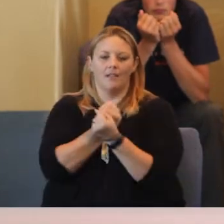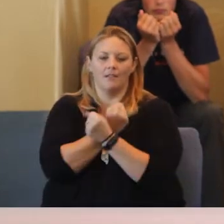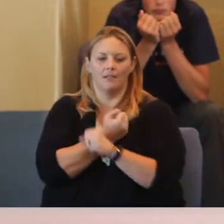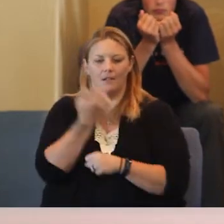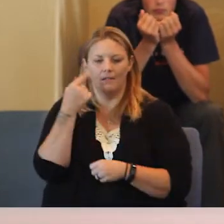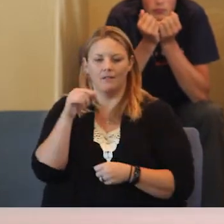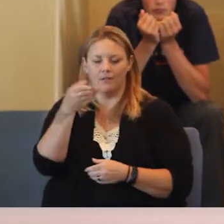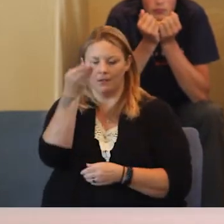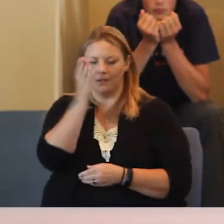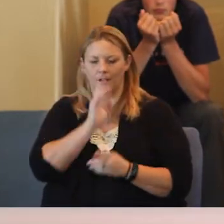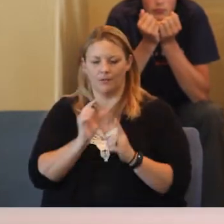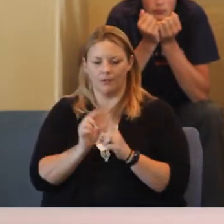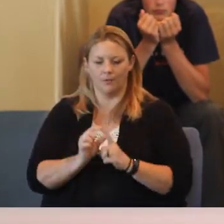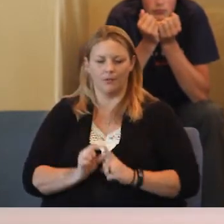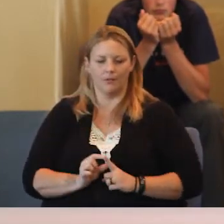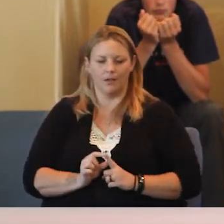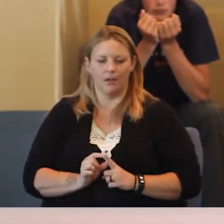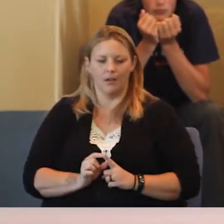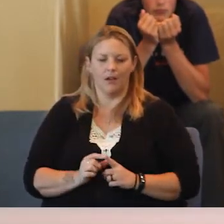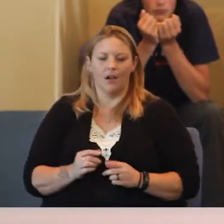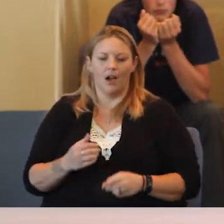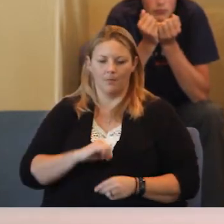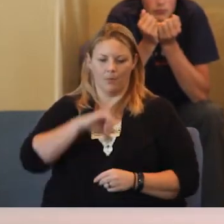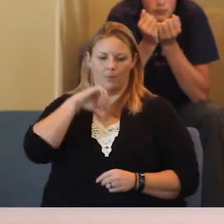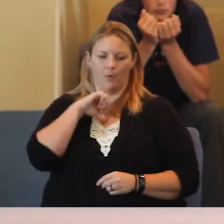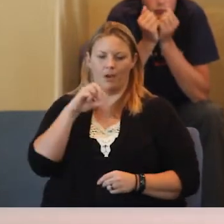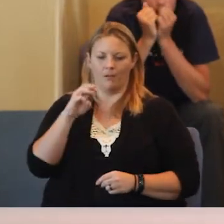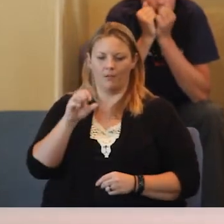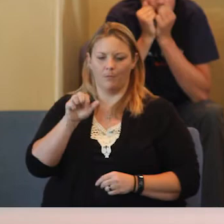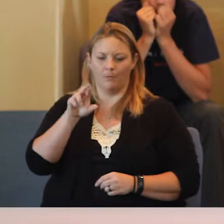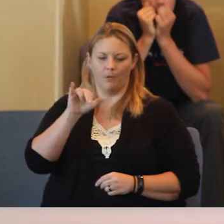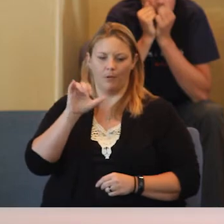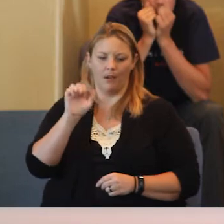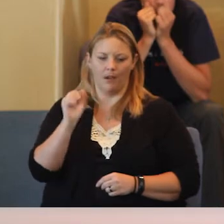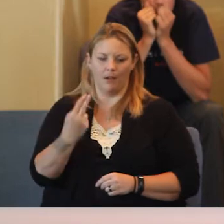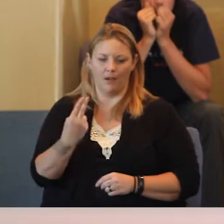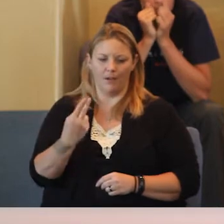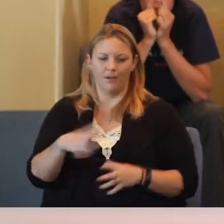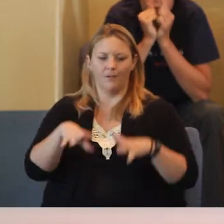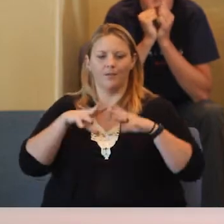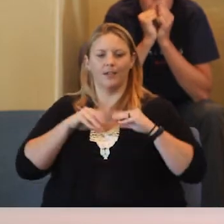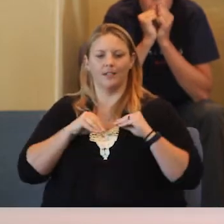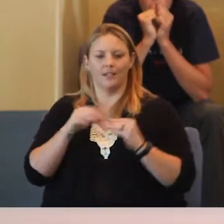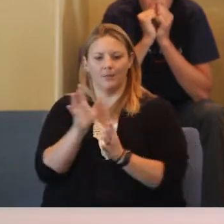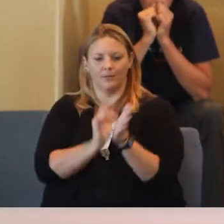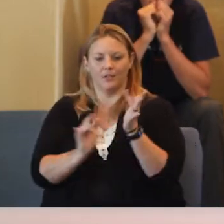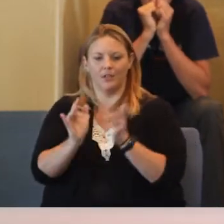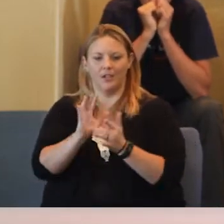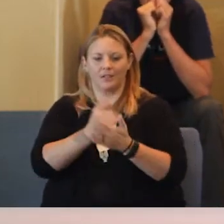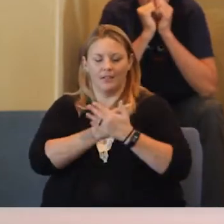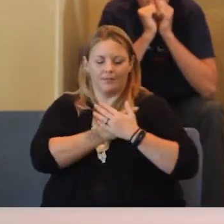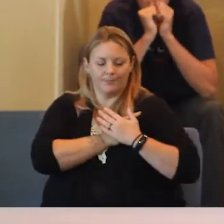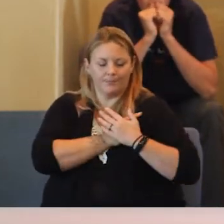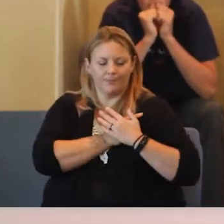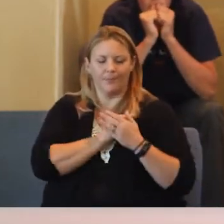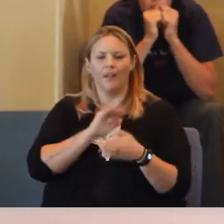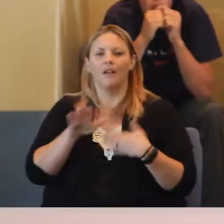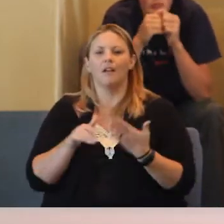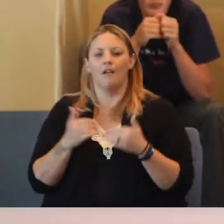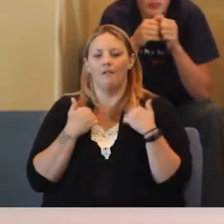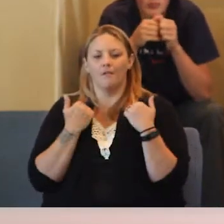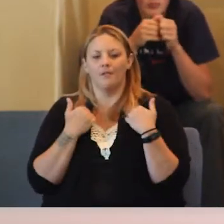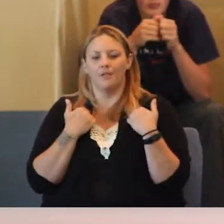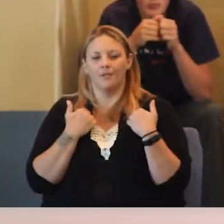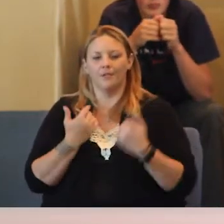I have love for God's word. I also want to say I'm proud of Mariah for accepting Jesus. All